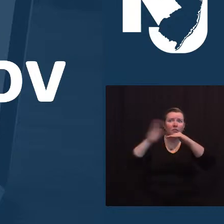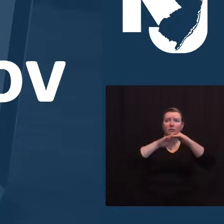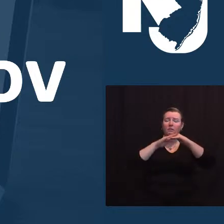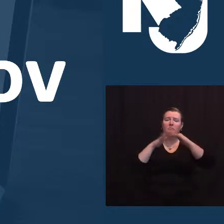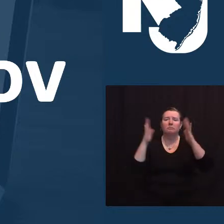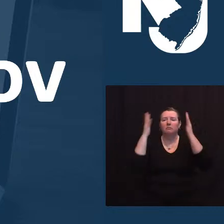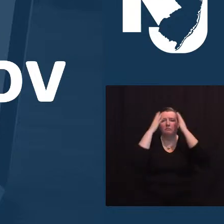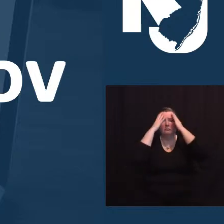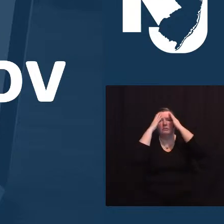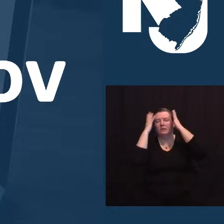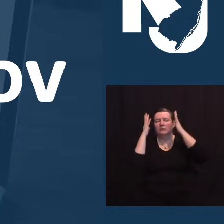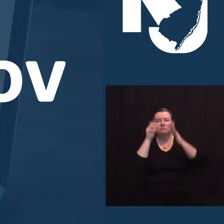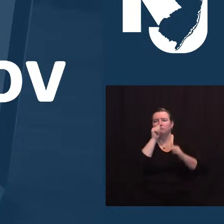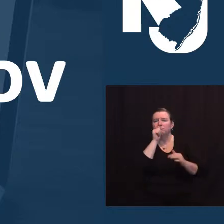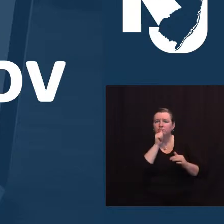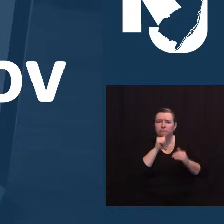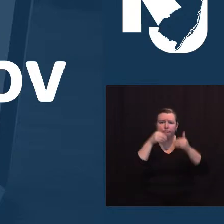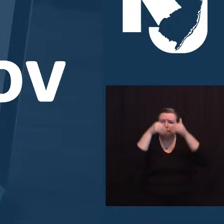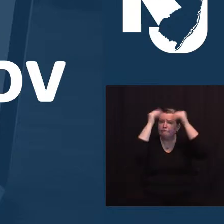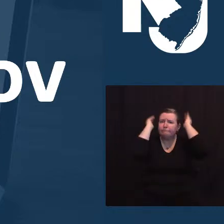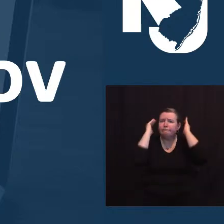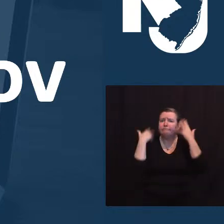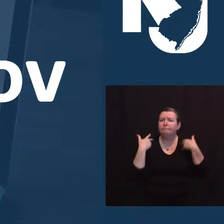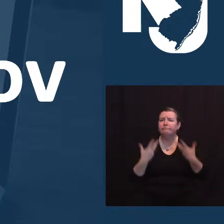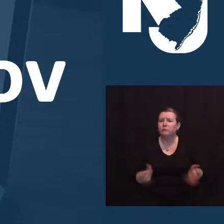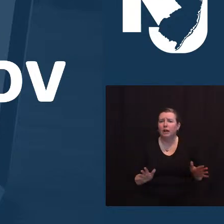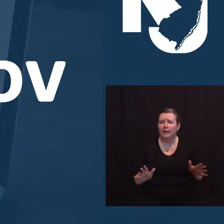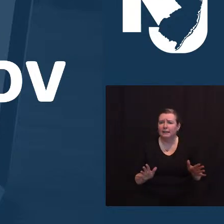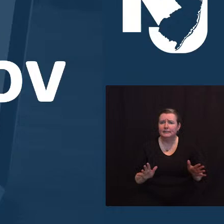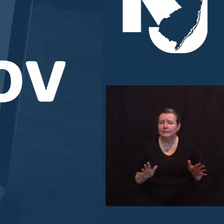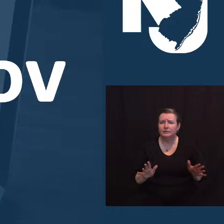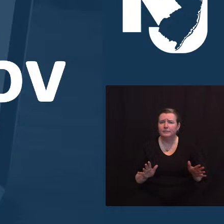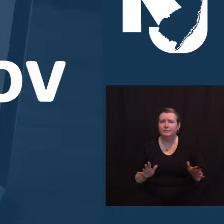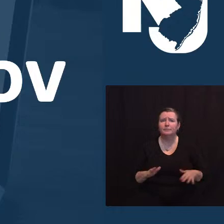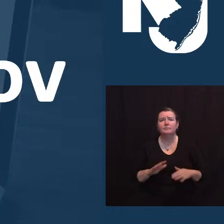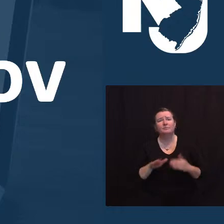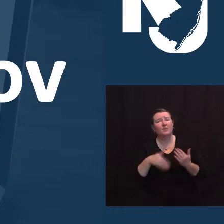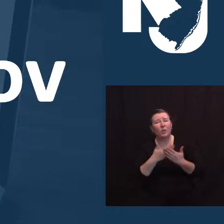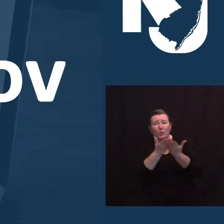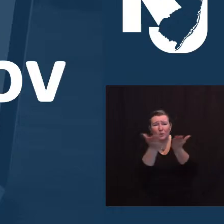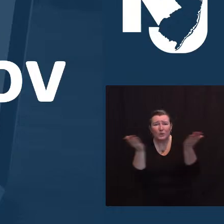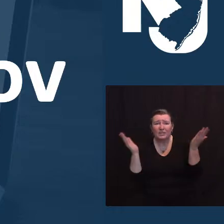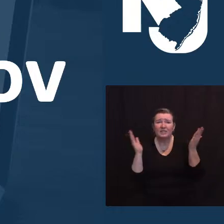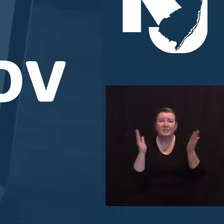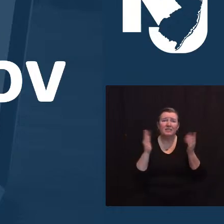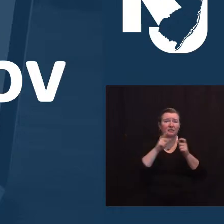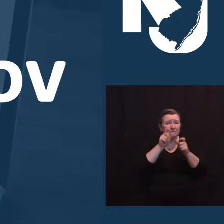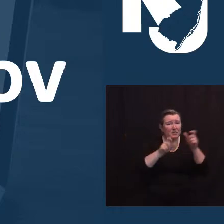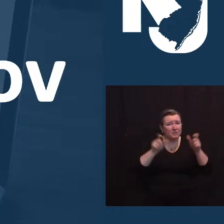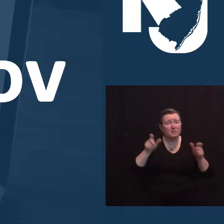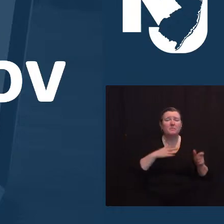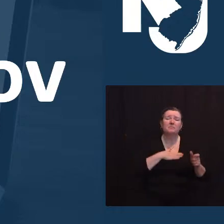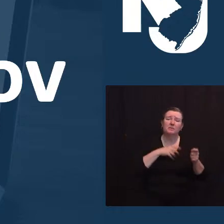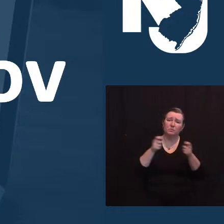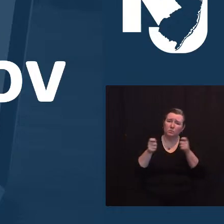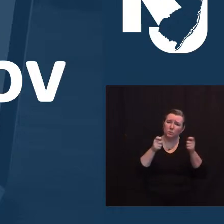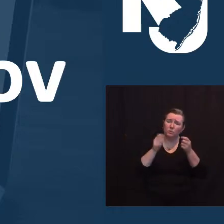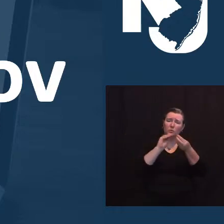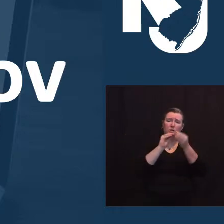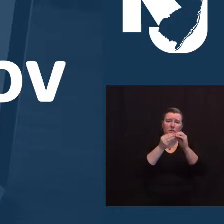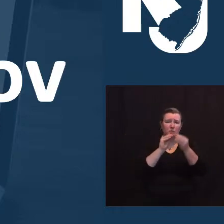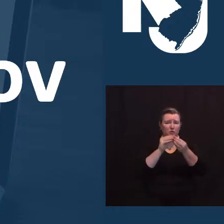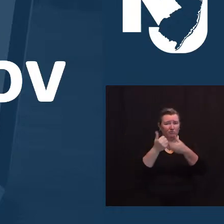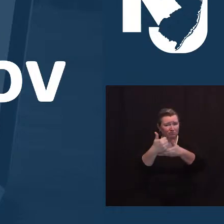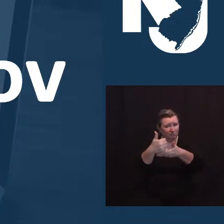any further steps to reopen. Only all of us together control the direction in which these numbers move. We know there